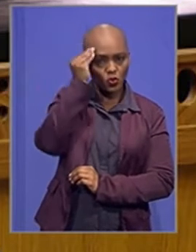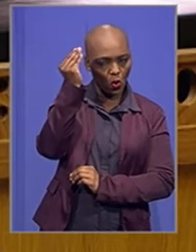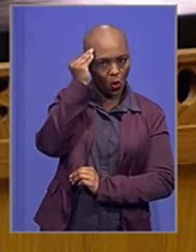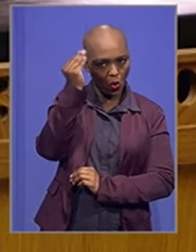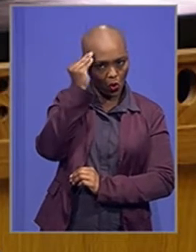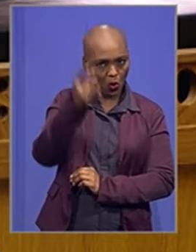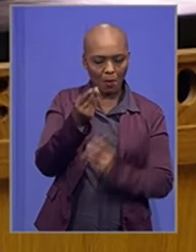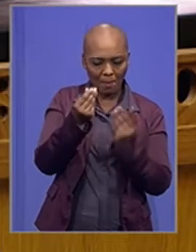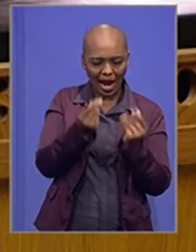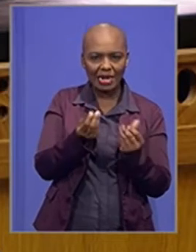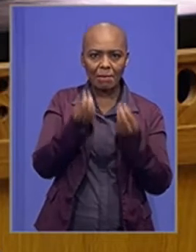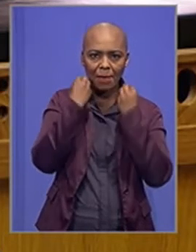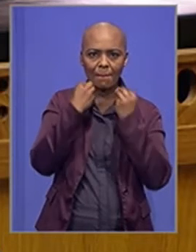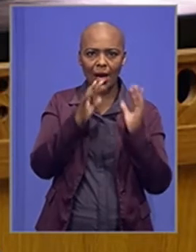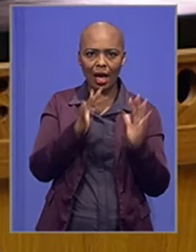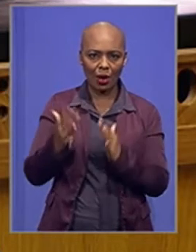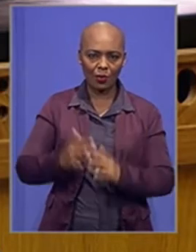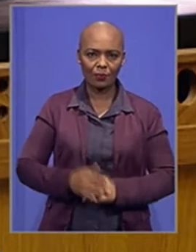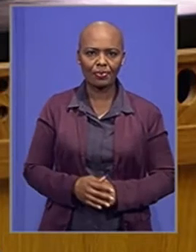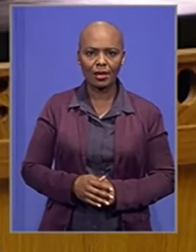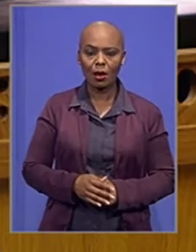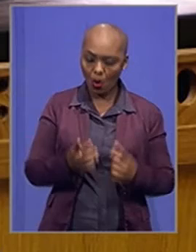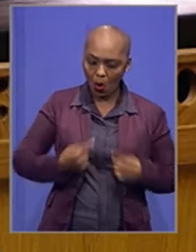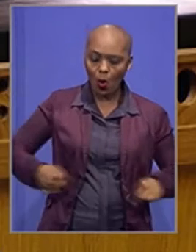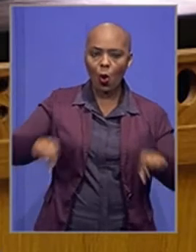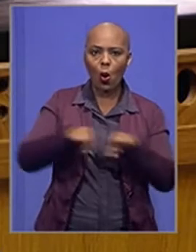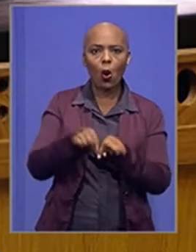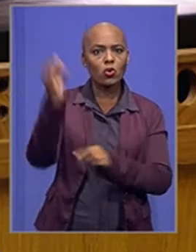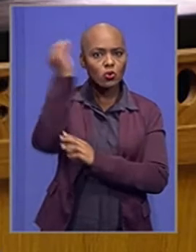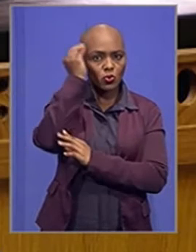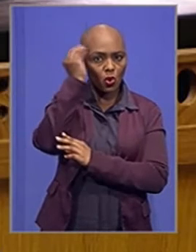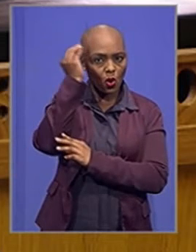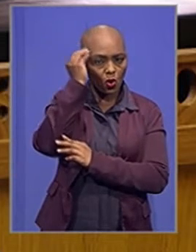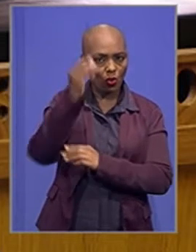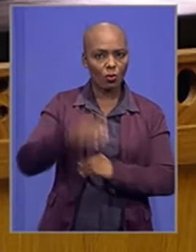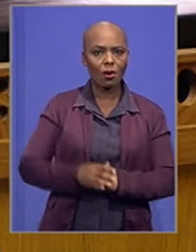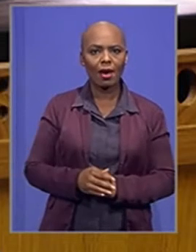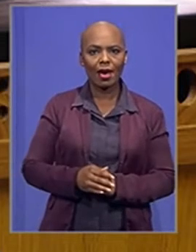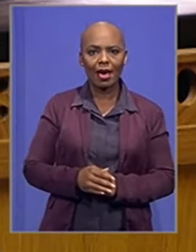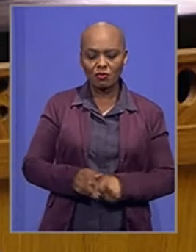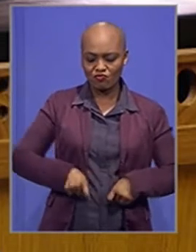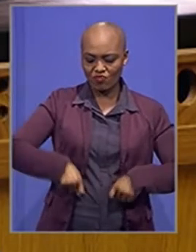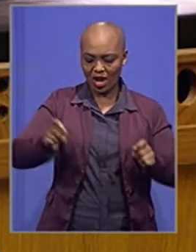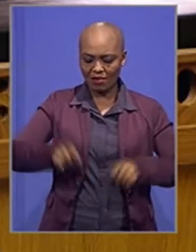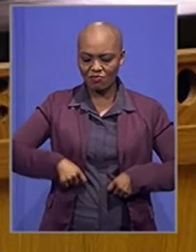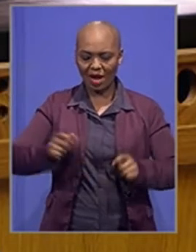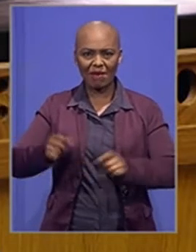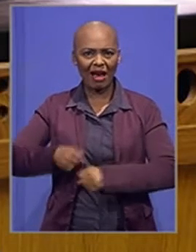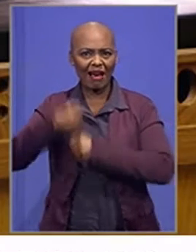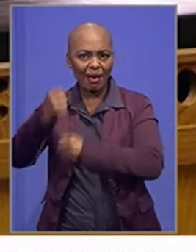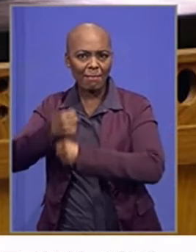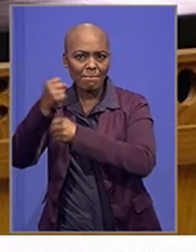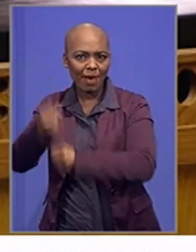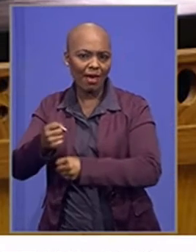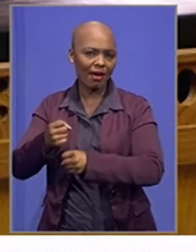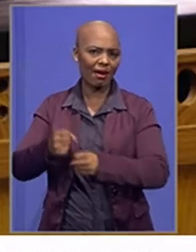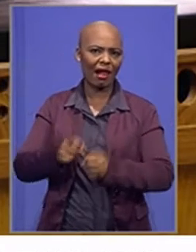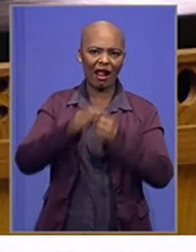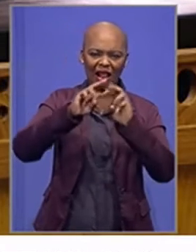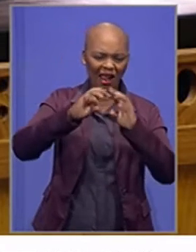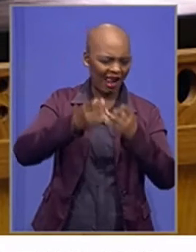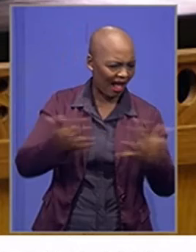that quite a bit of money that is used in campaigns, in bussing people around, in doing all manner of